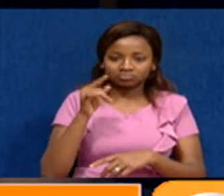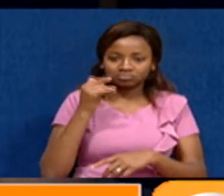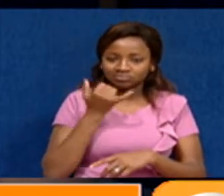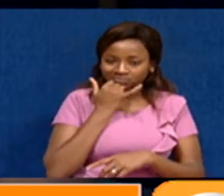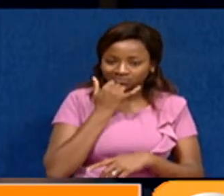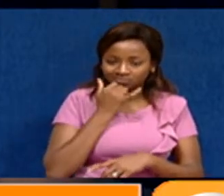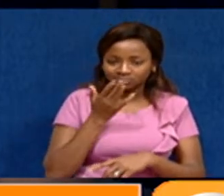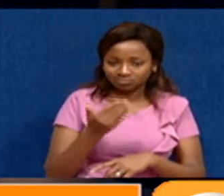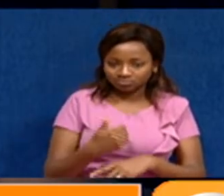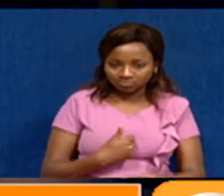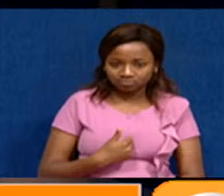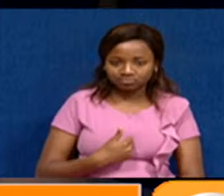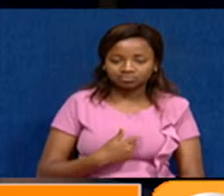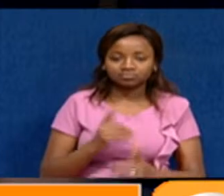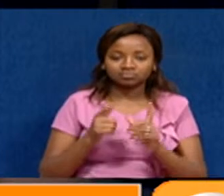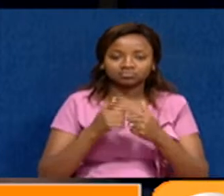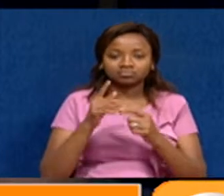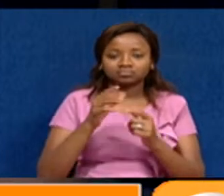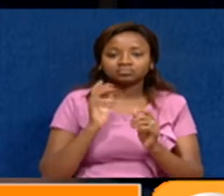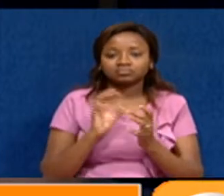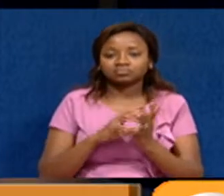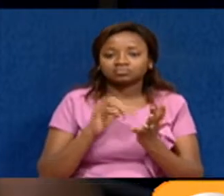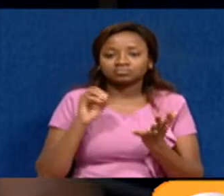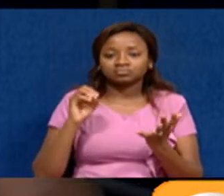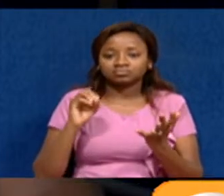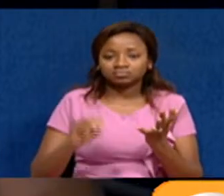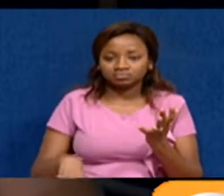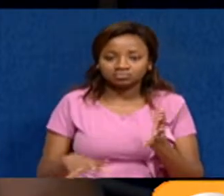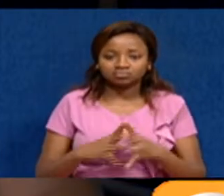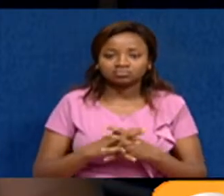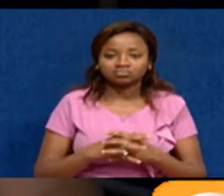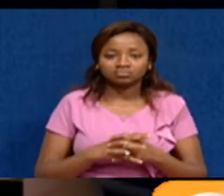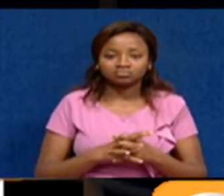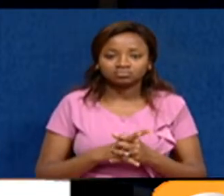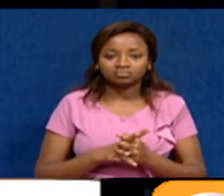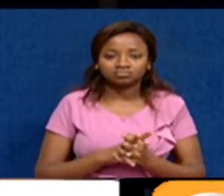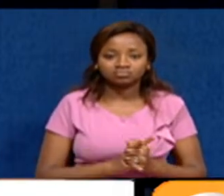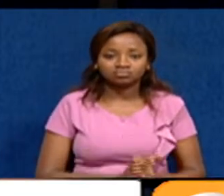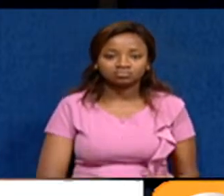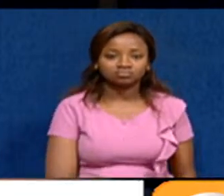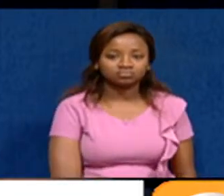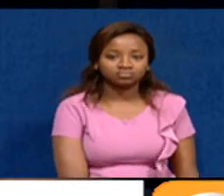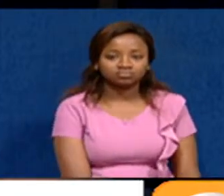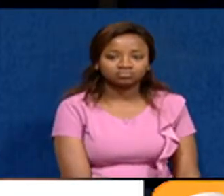spot. Now, we have had such situations before, even at FIFA.